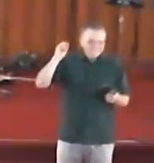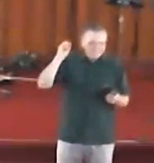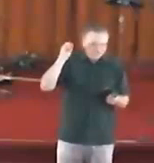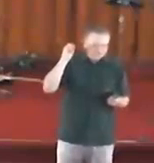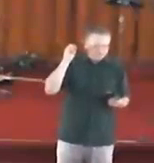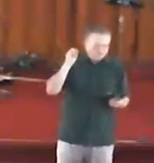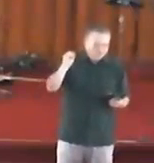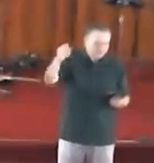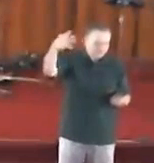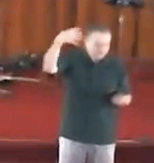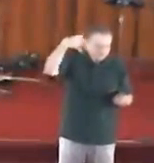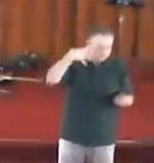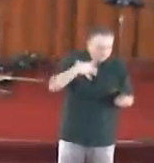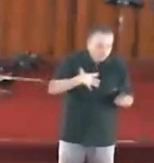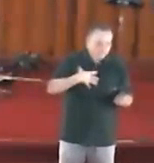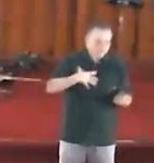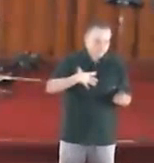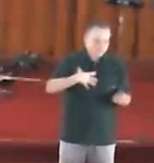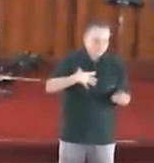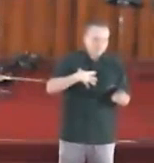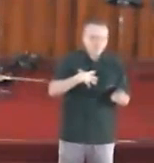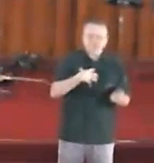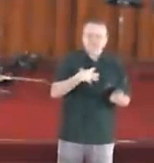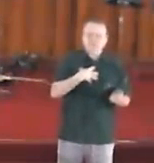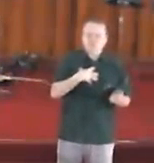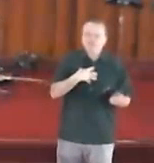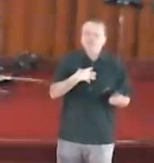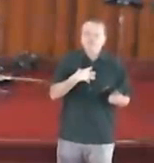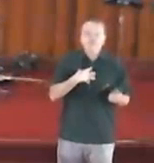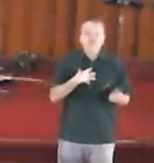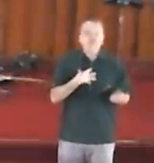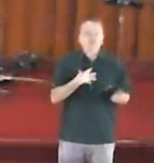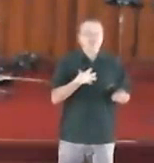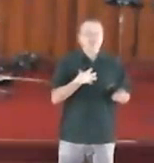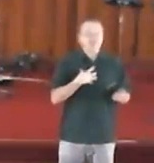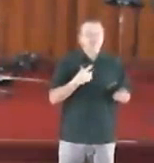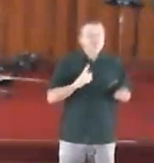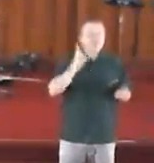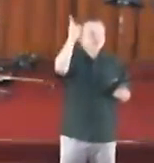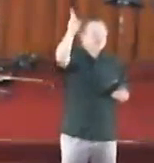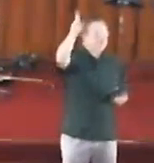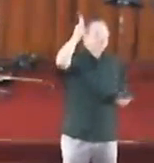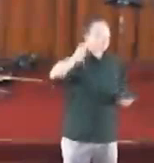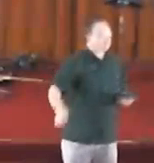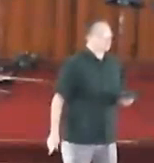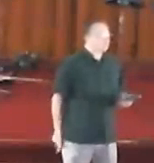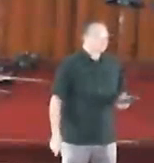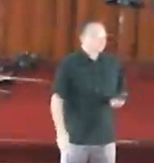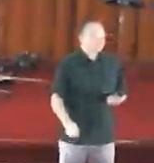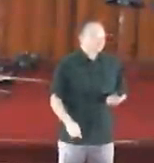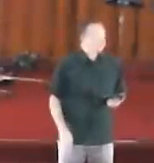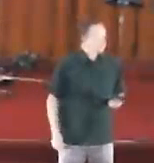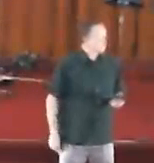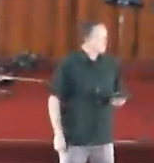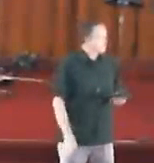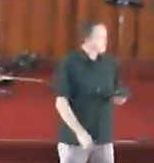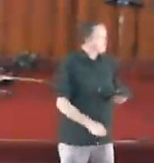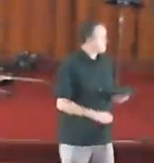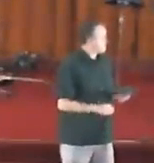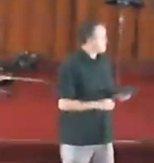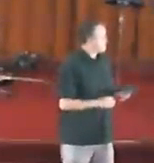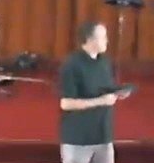una transformación profunda para que el hombre interior conozca a Dios. Firstly, there's a